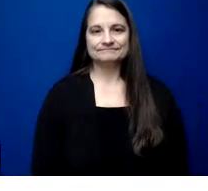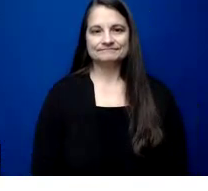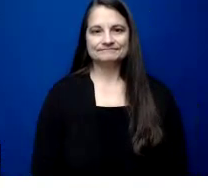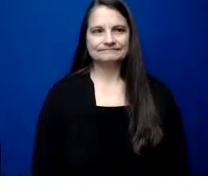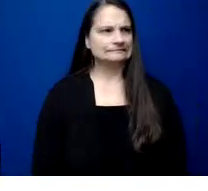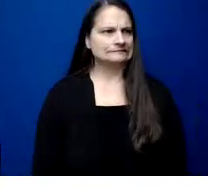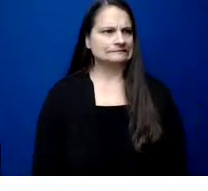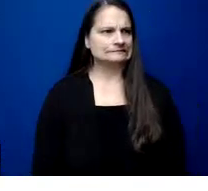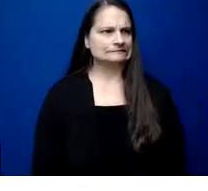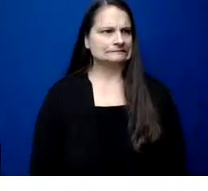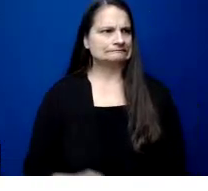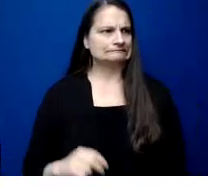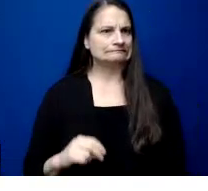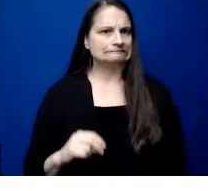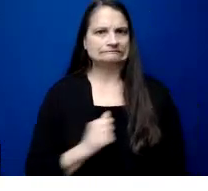I want to click.